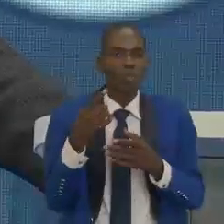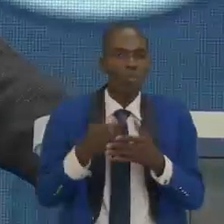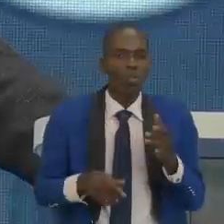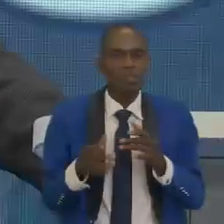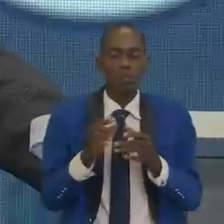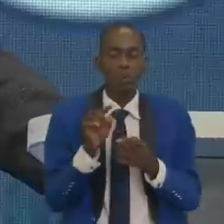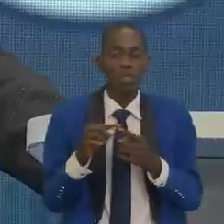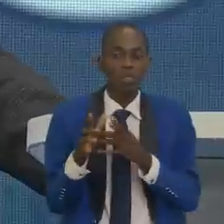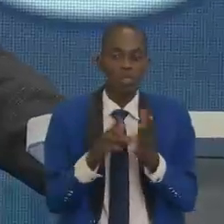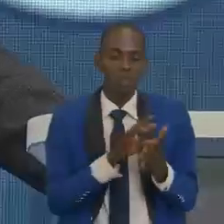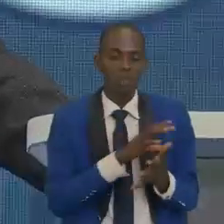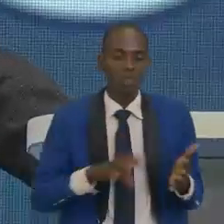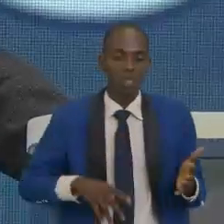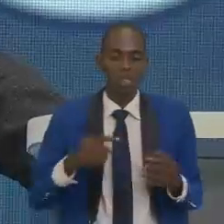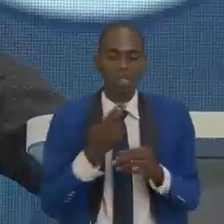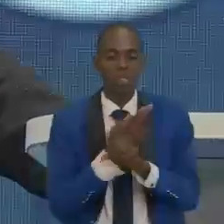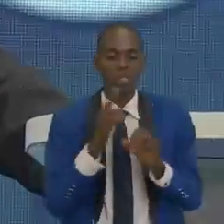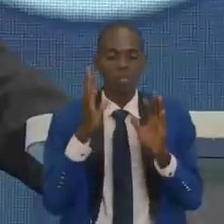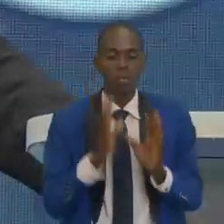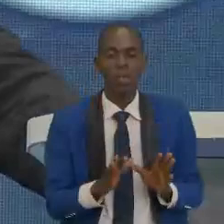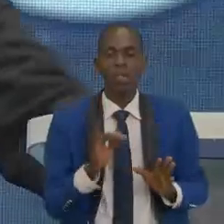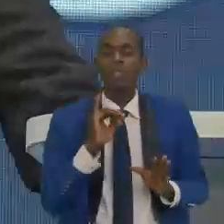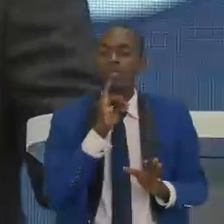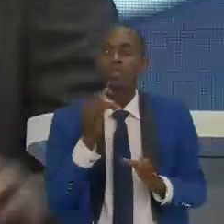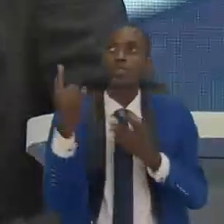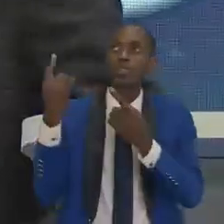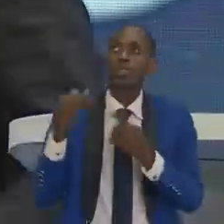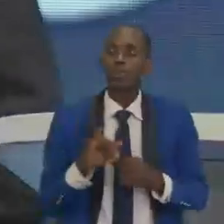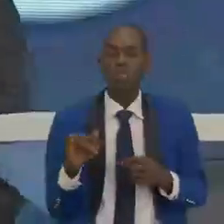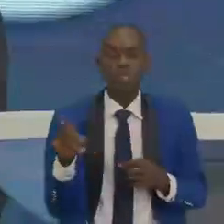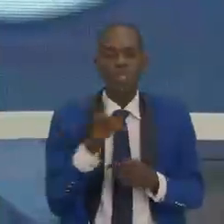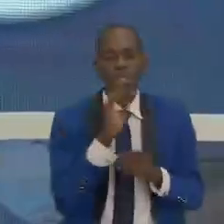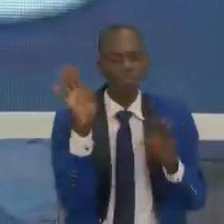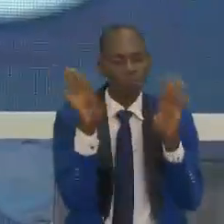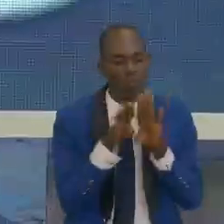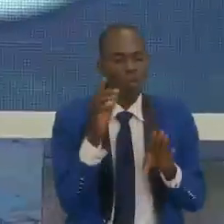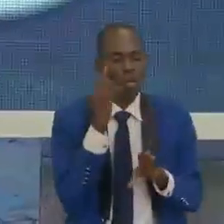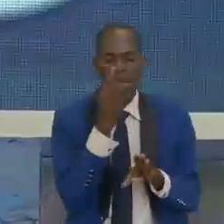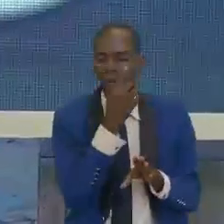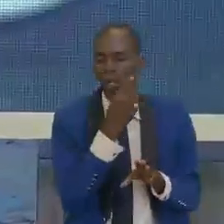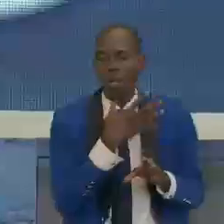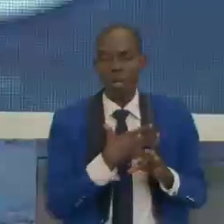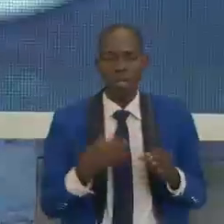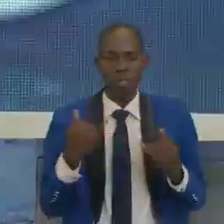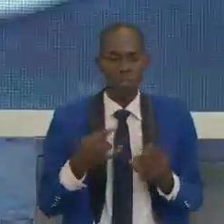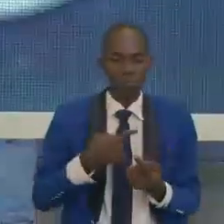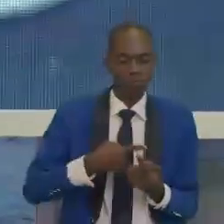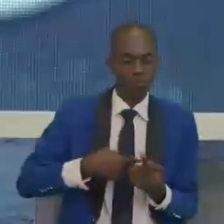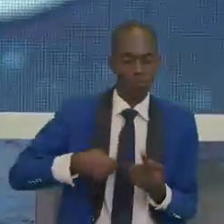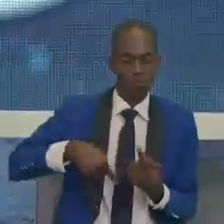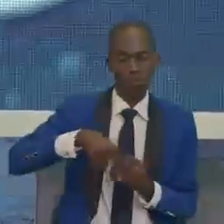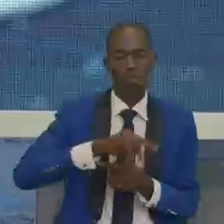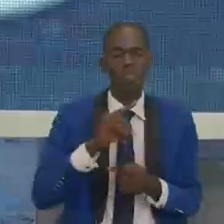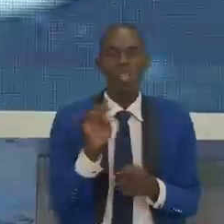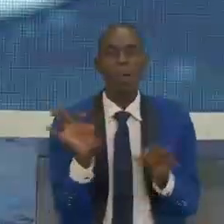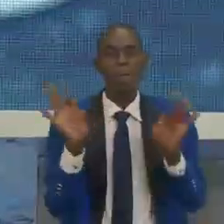coming, they close their eyes. They turn the use of the eyelids